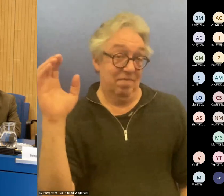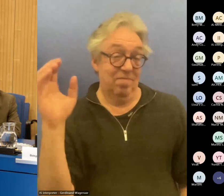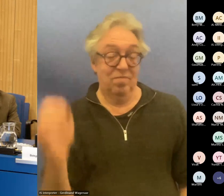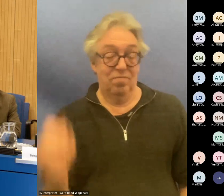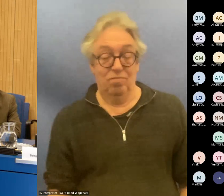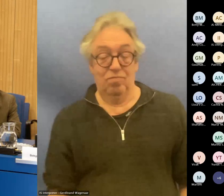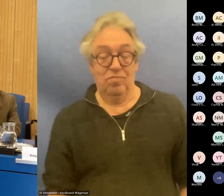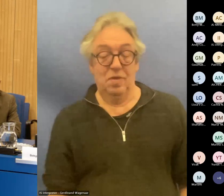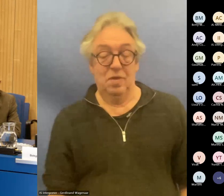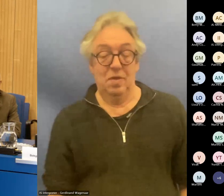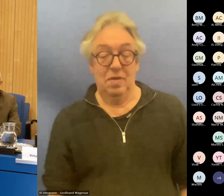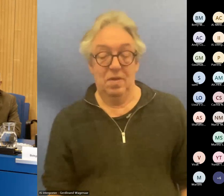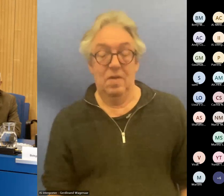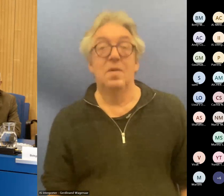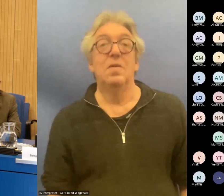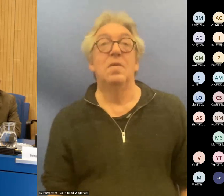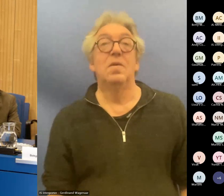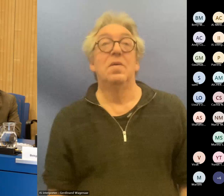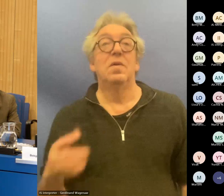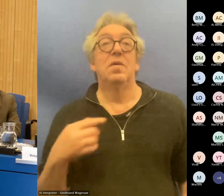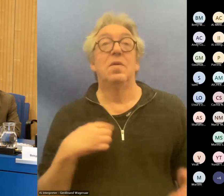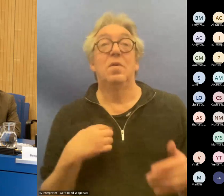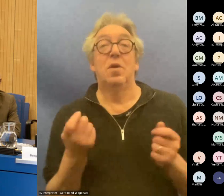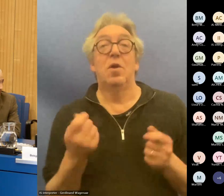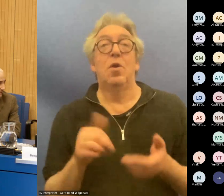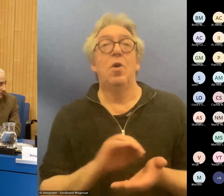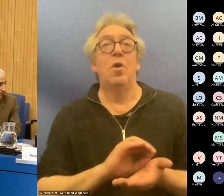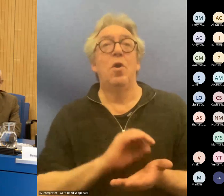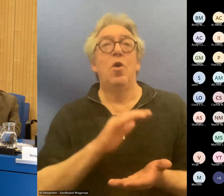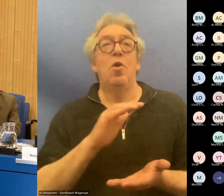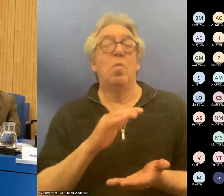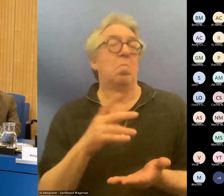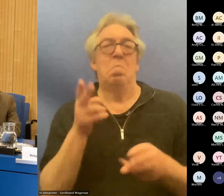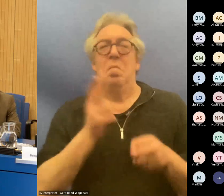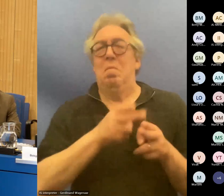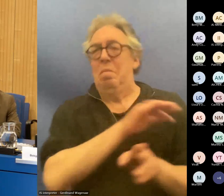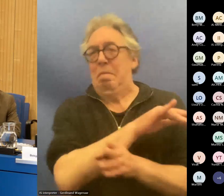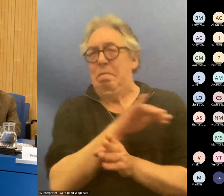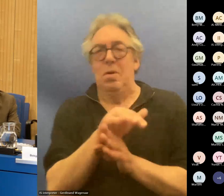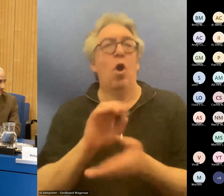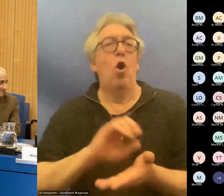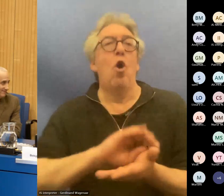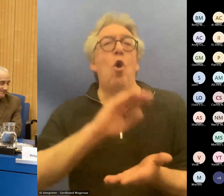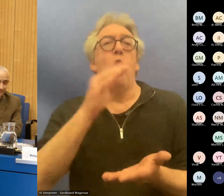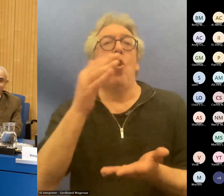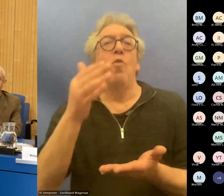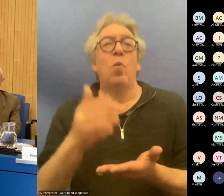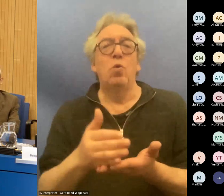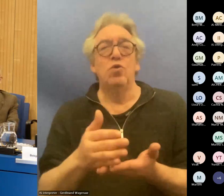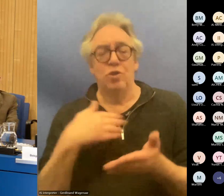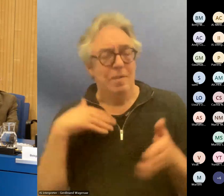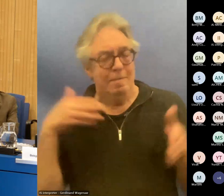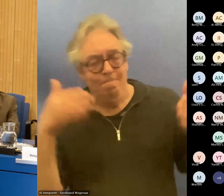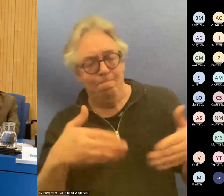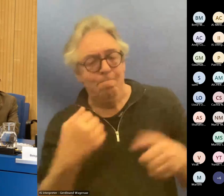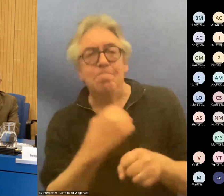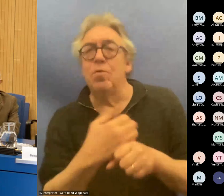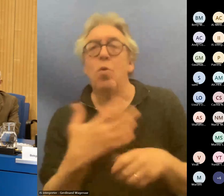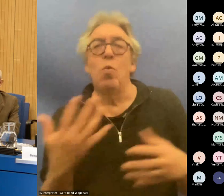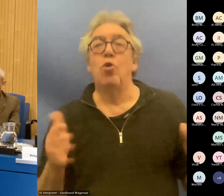We work in North Foundation, Biosbot Robotic Foundation, working with the robotic. Thank you very much.